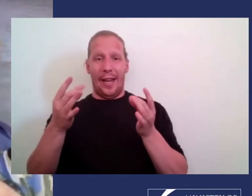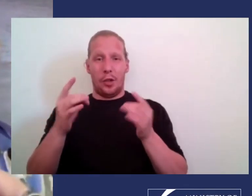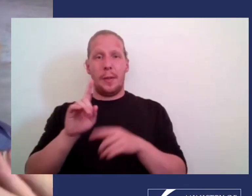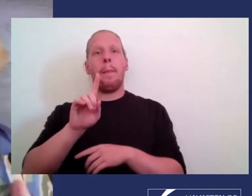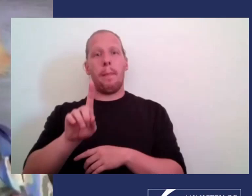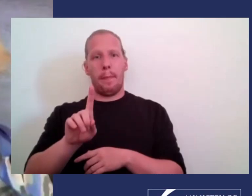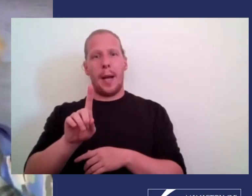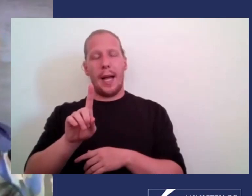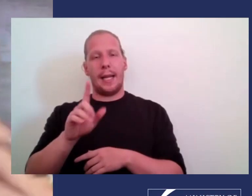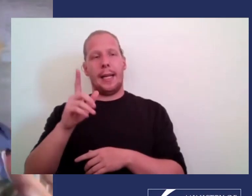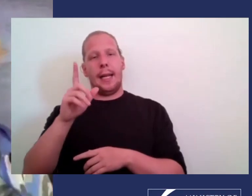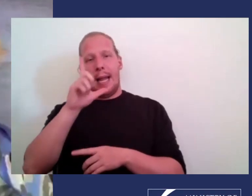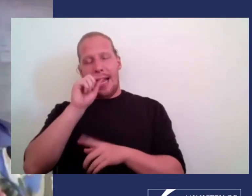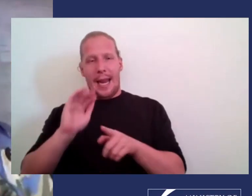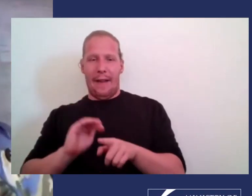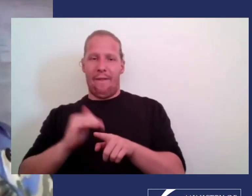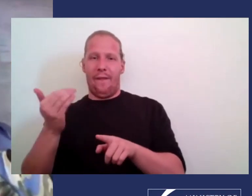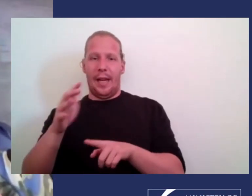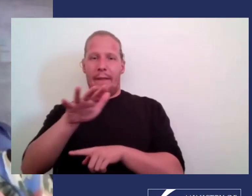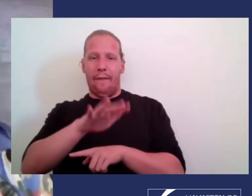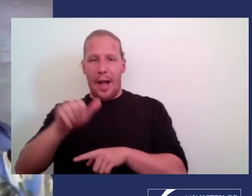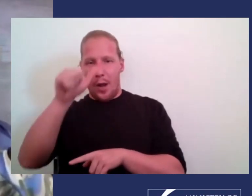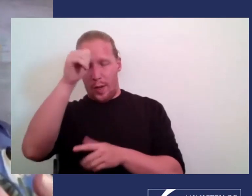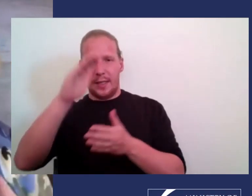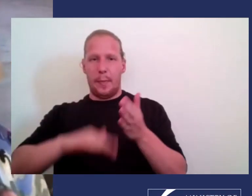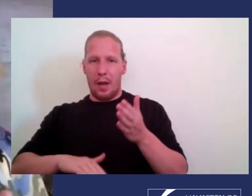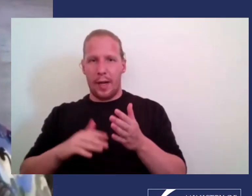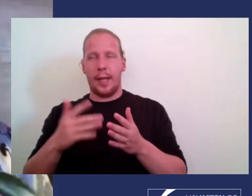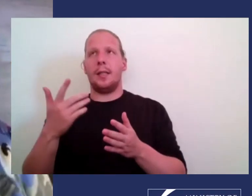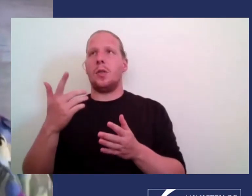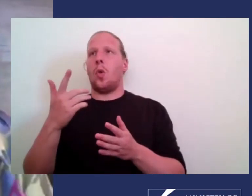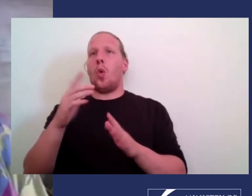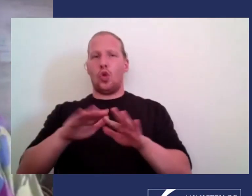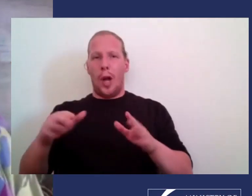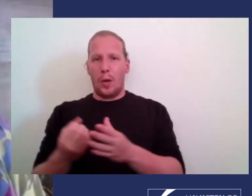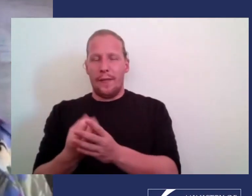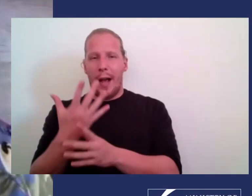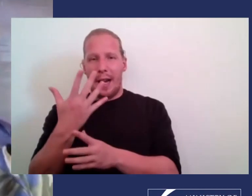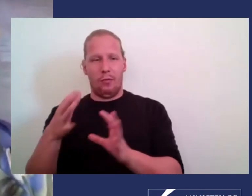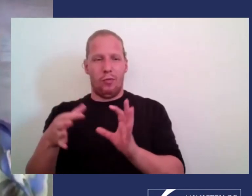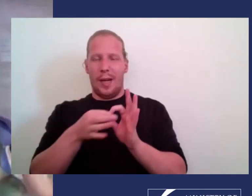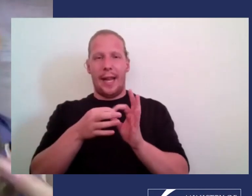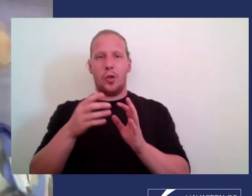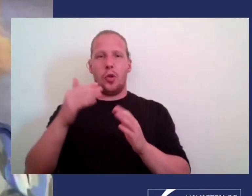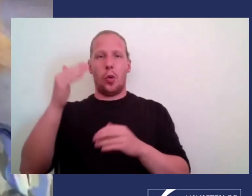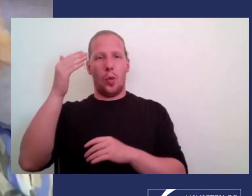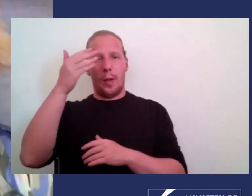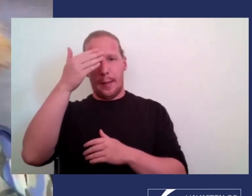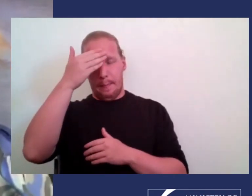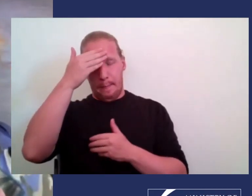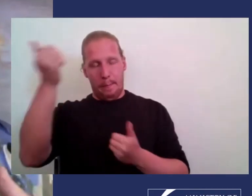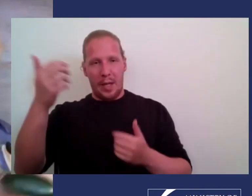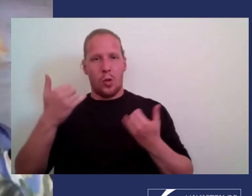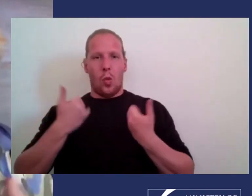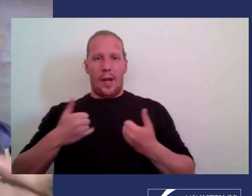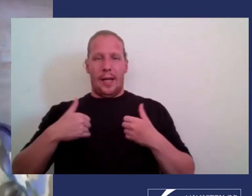child development, of whānau experience, of mental illness, of physical illness, of spiritual